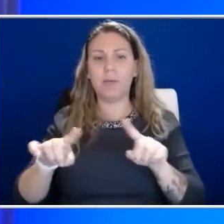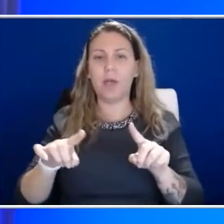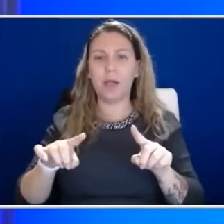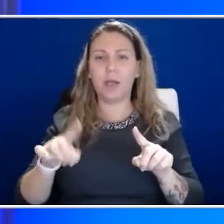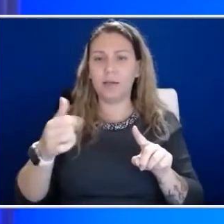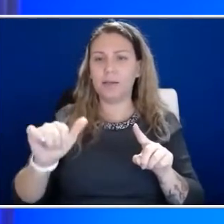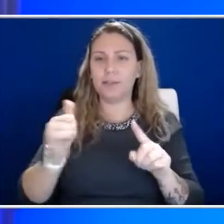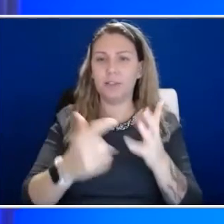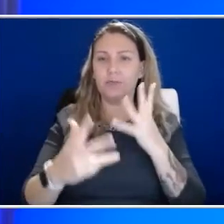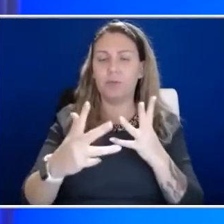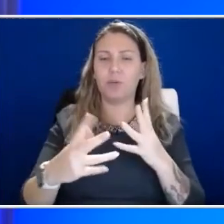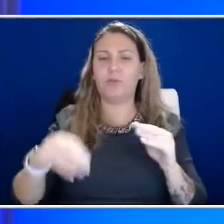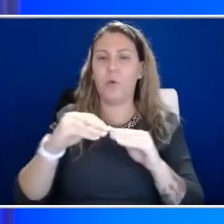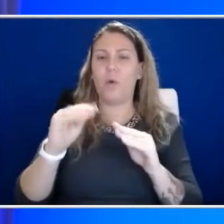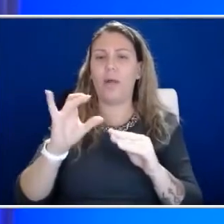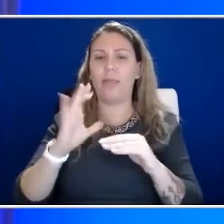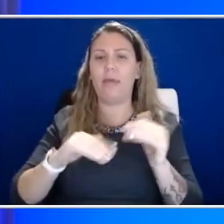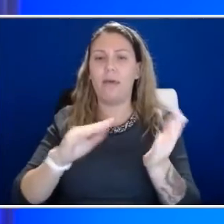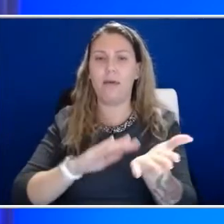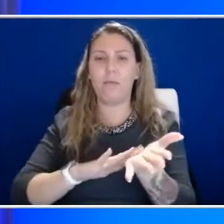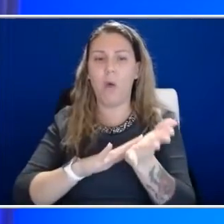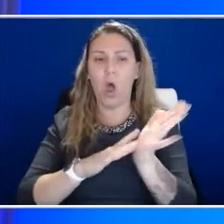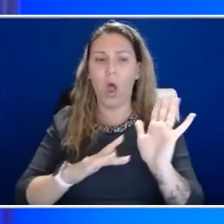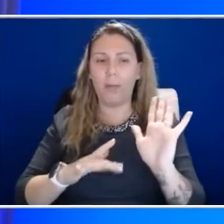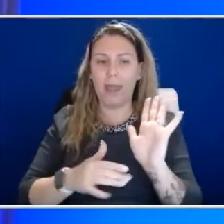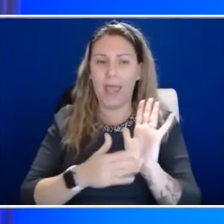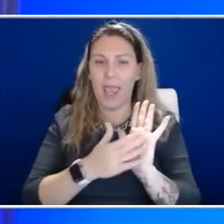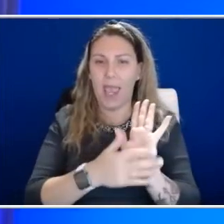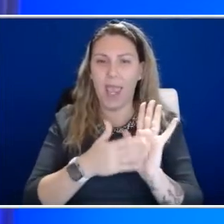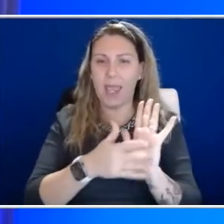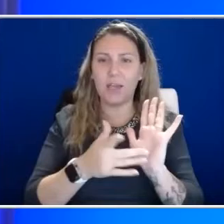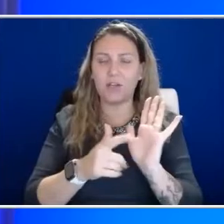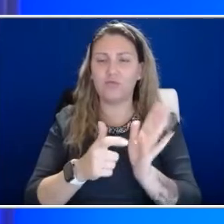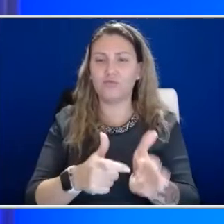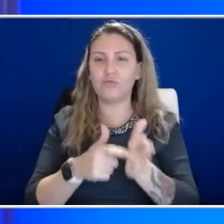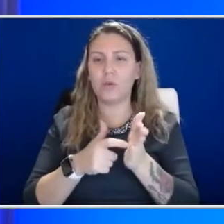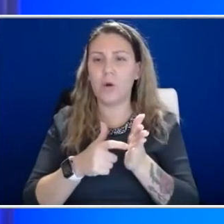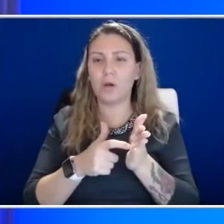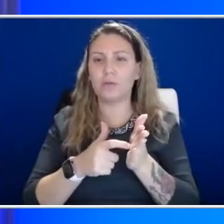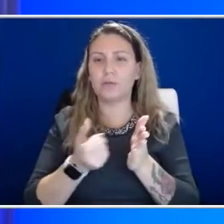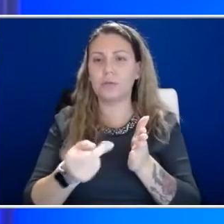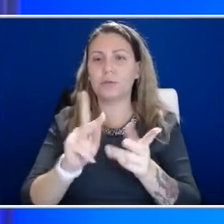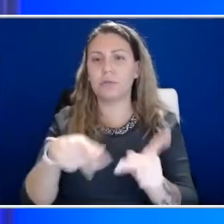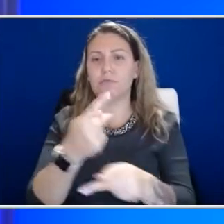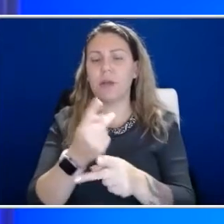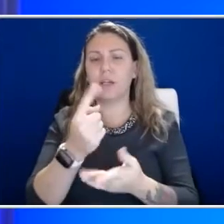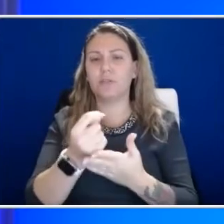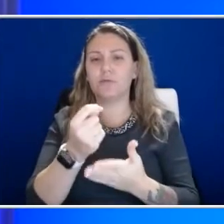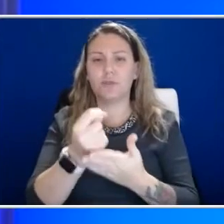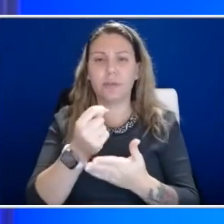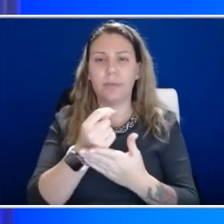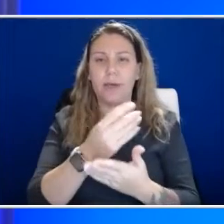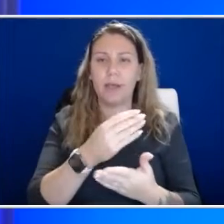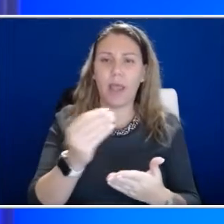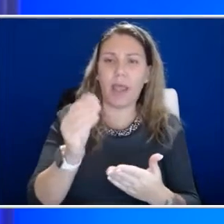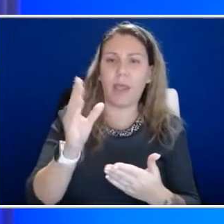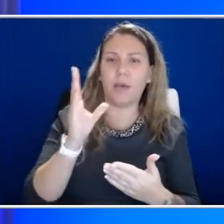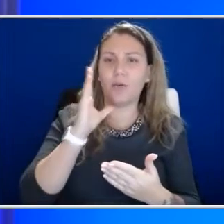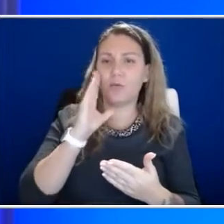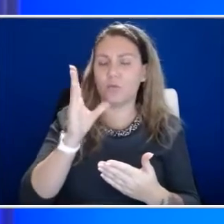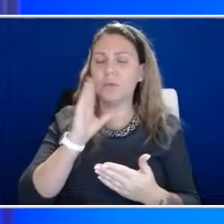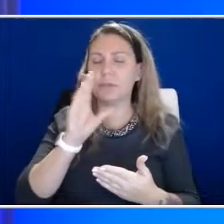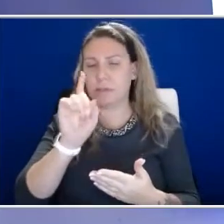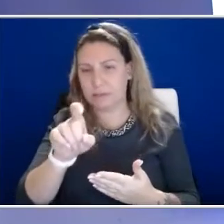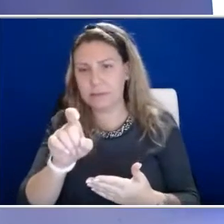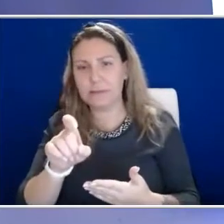your palm size would most commonly require some kind of treatment, and would seeing a doctor would be